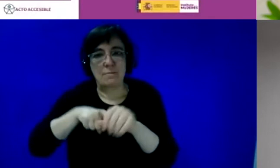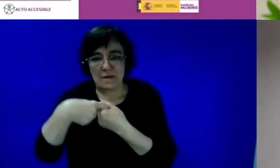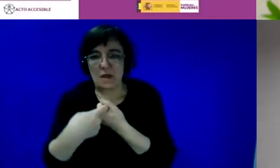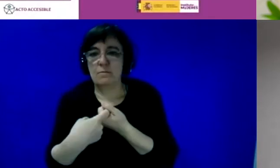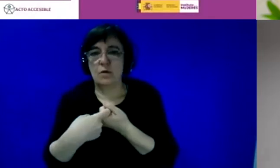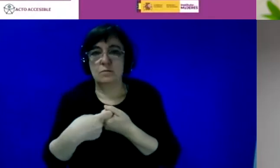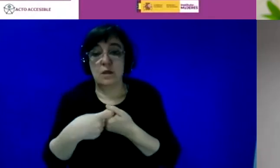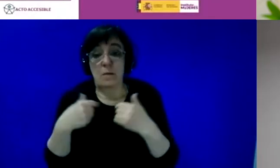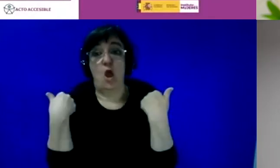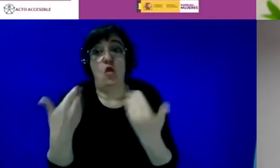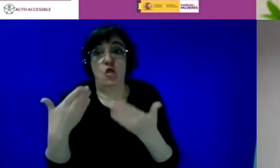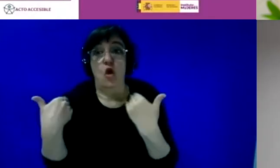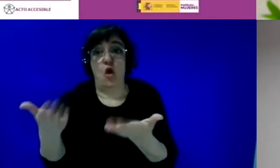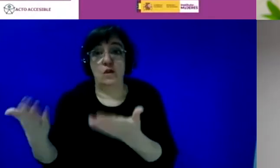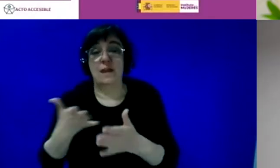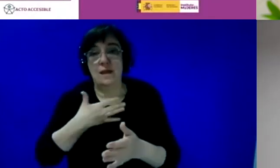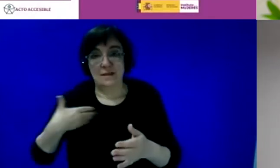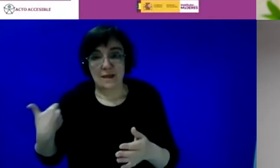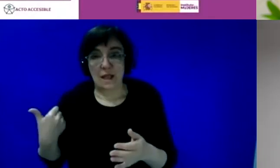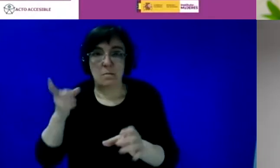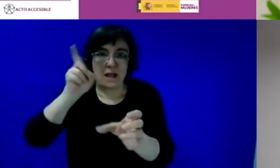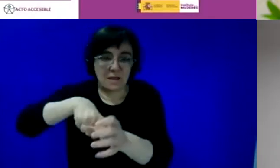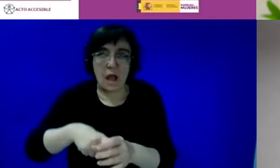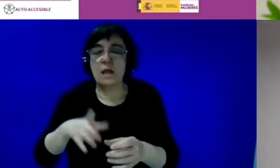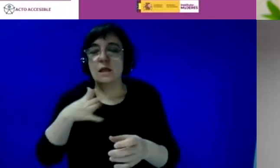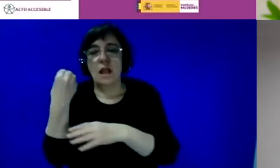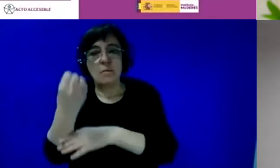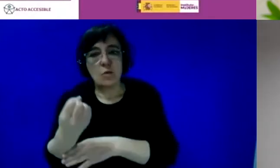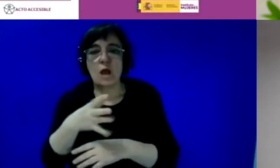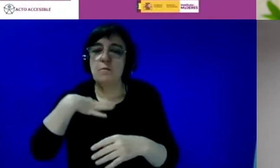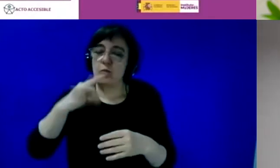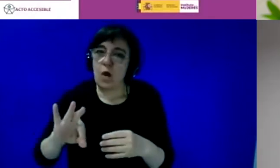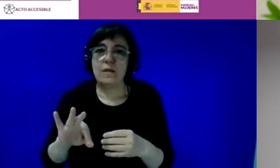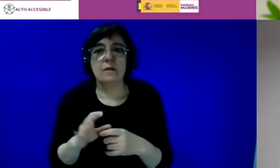and support, they can support the work of DPOs in these countries.